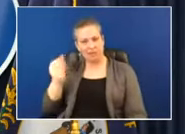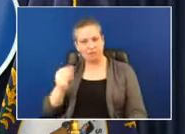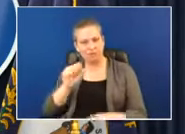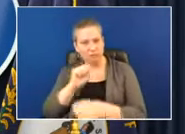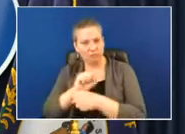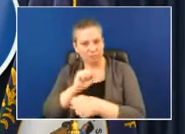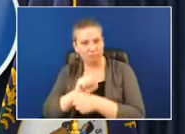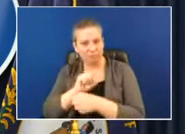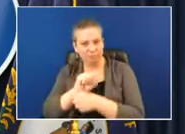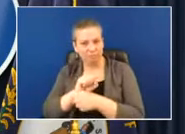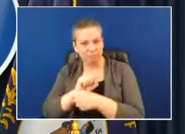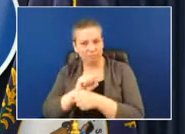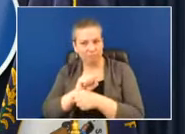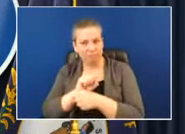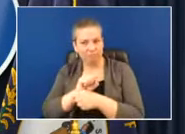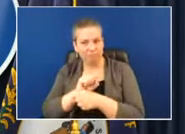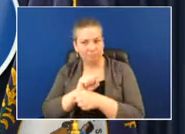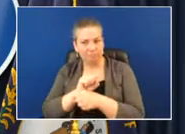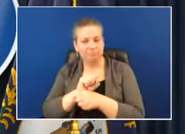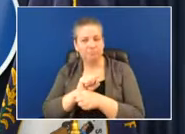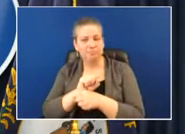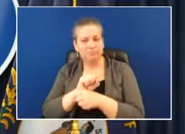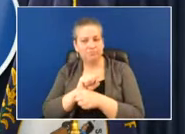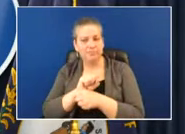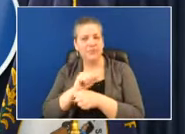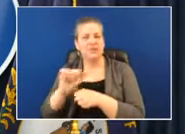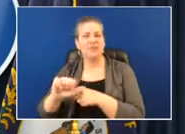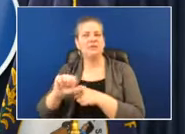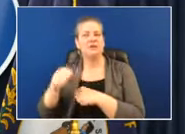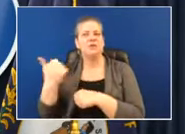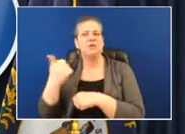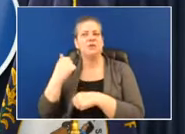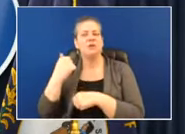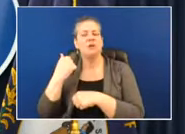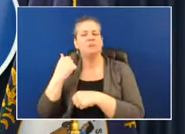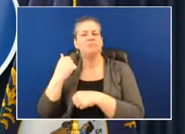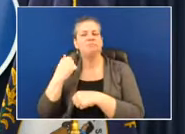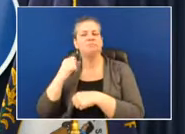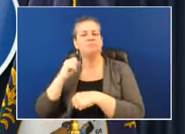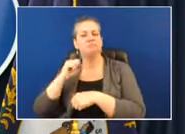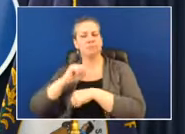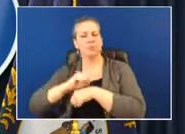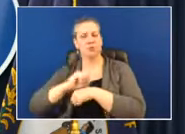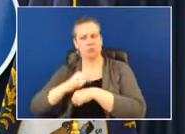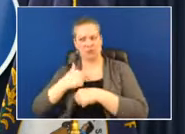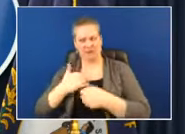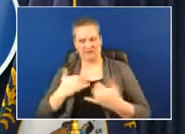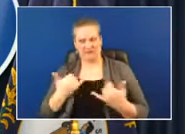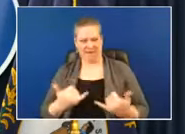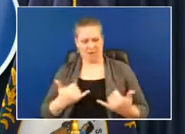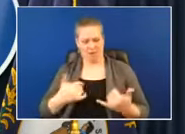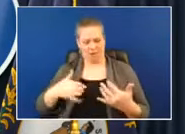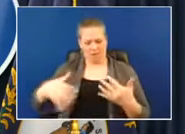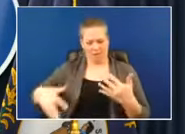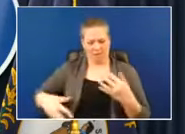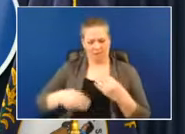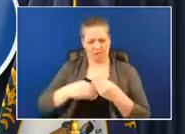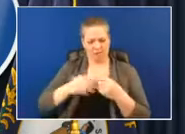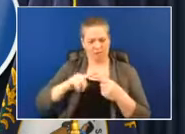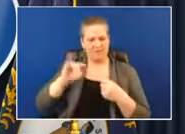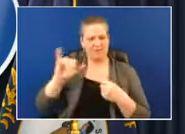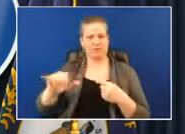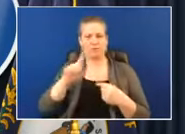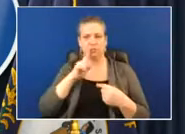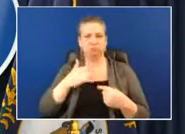the circa 300 employees we have there today. So we're very proud of that. And we're very proud of the product offering that'll bring